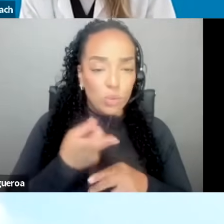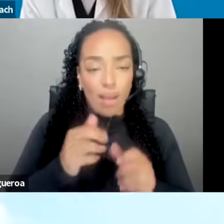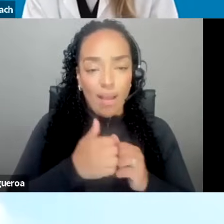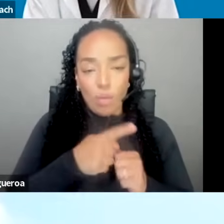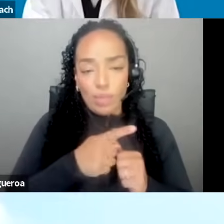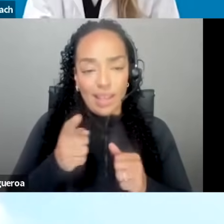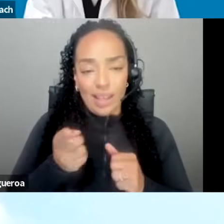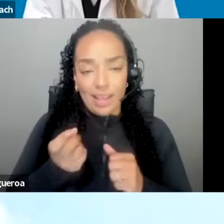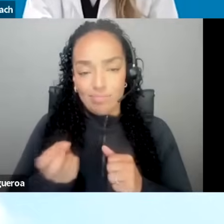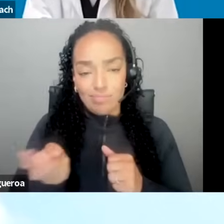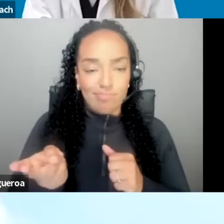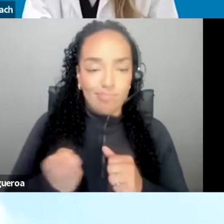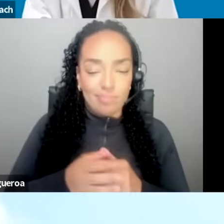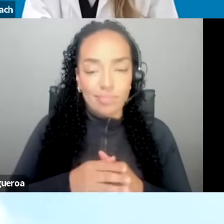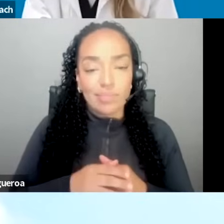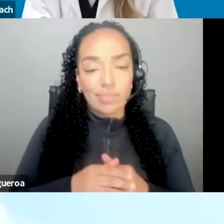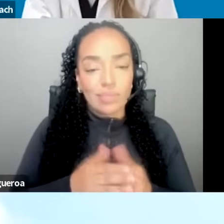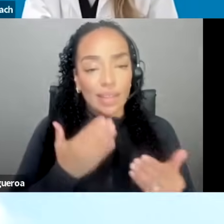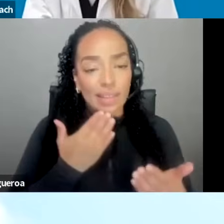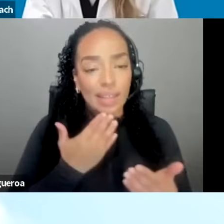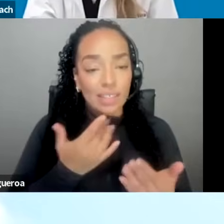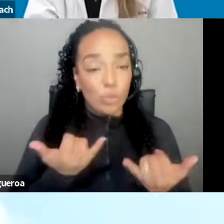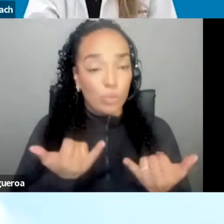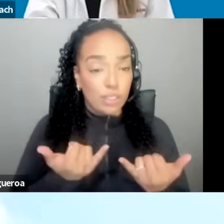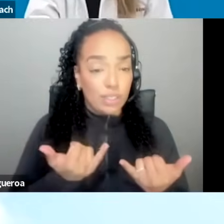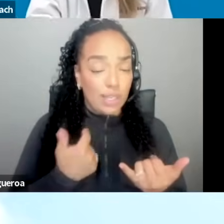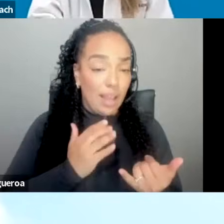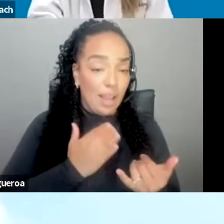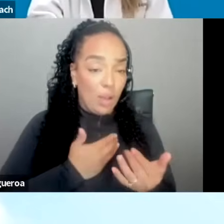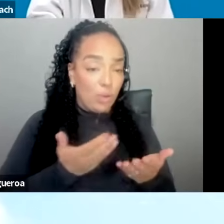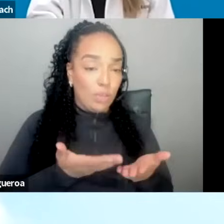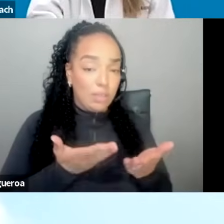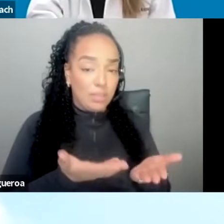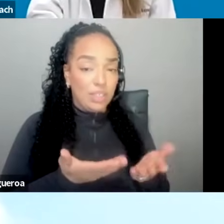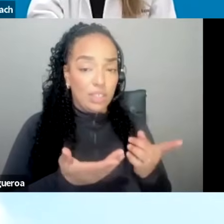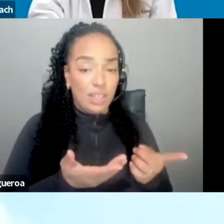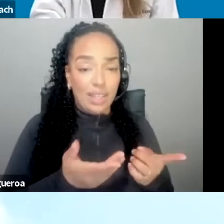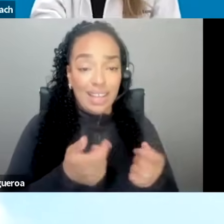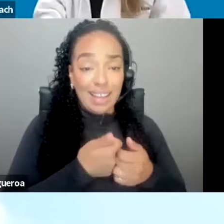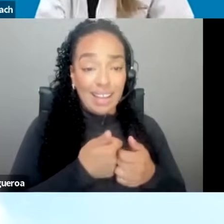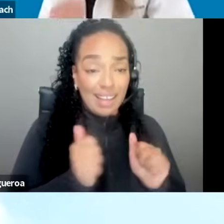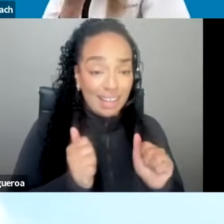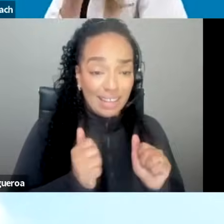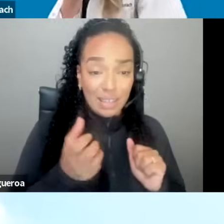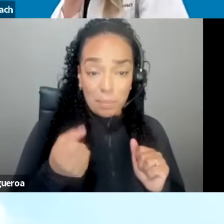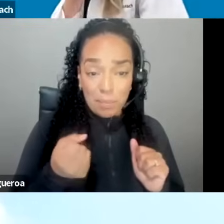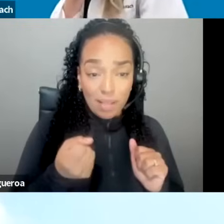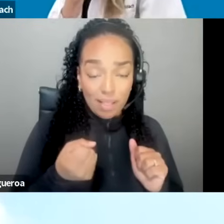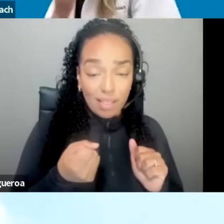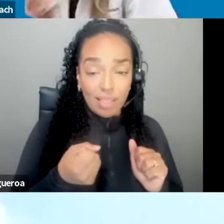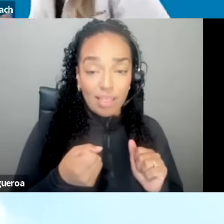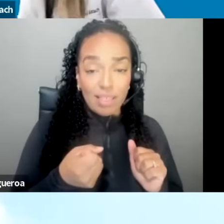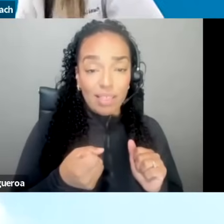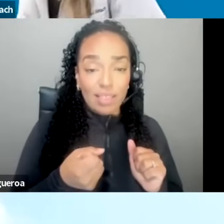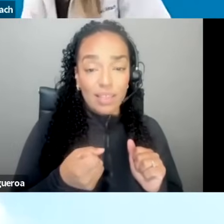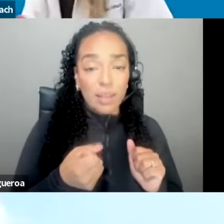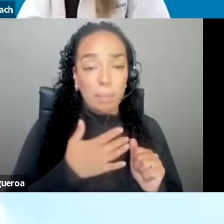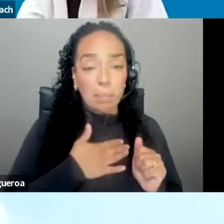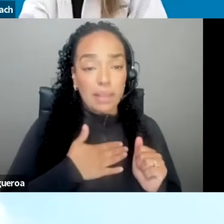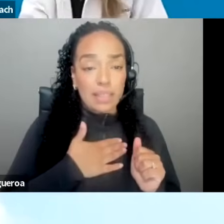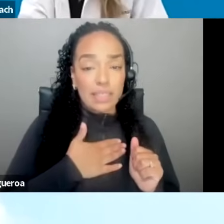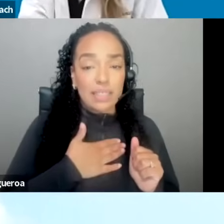Yeah, thanks, Dr. Harris. At the present time, our recommendation is that any milk that is discarded be heat